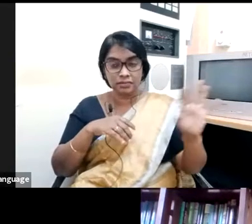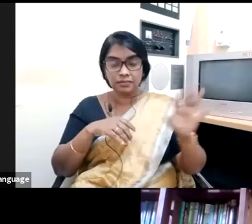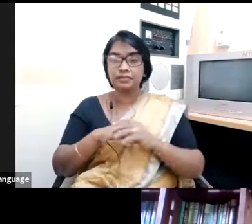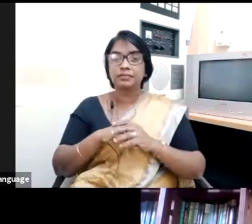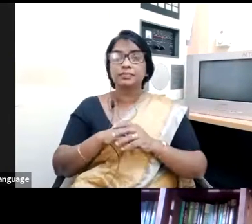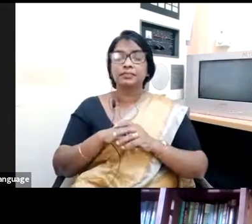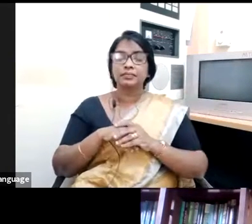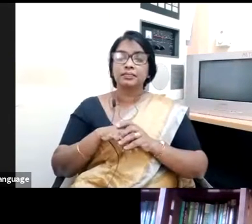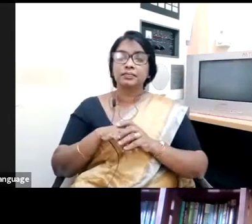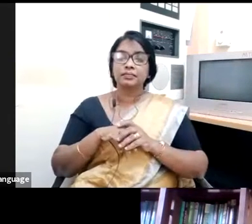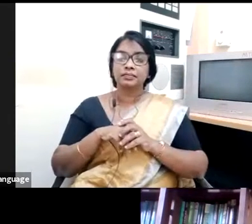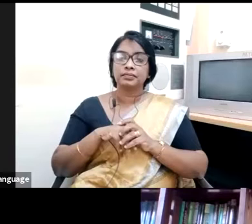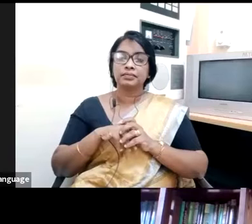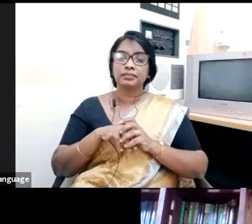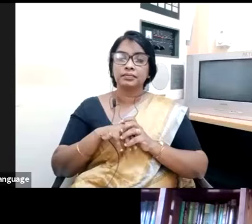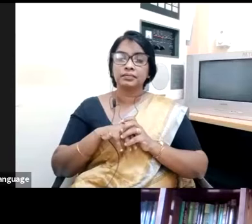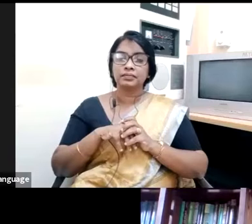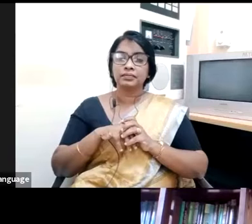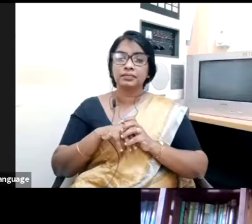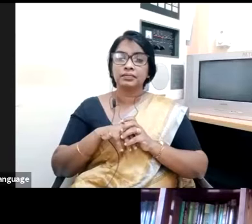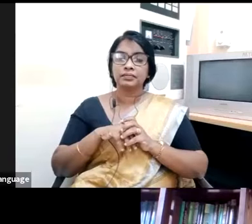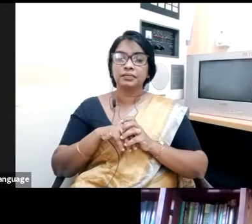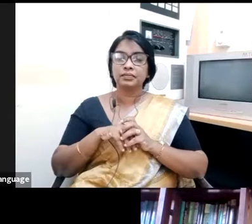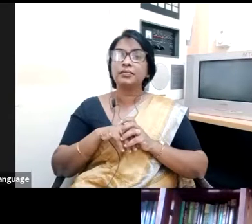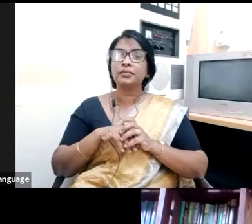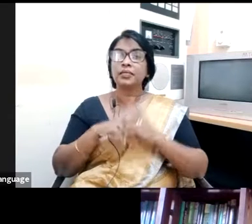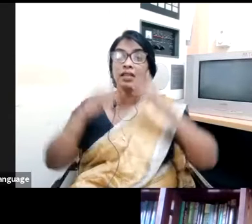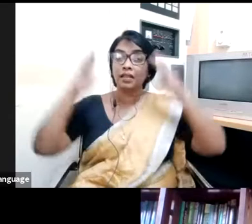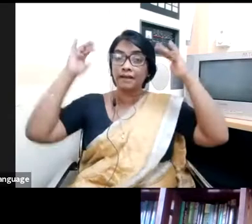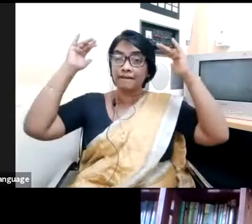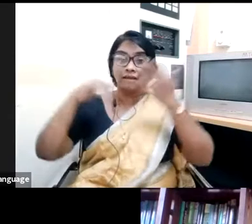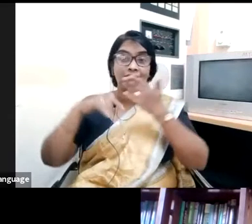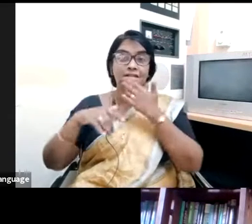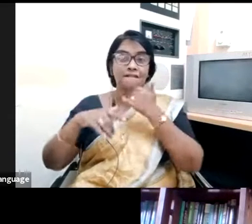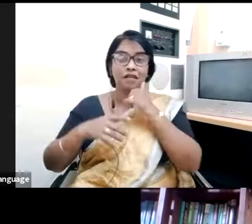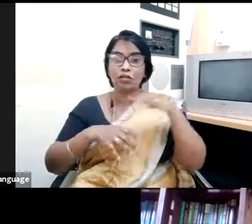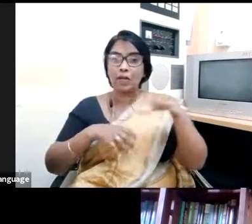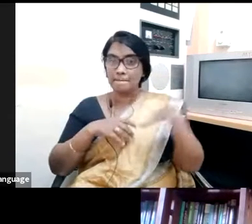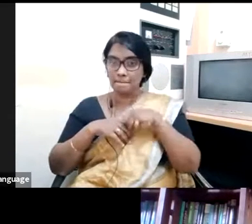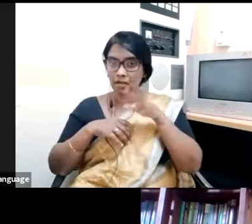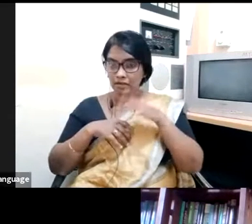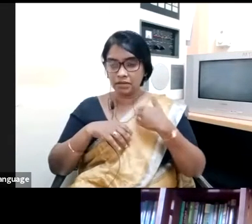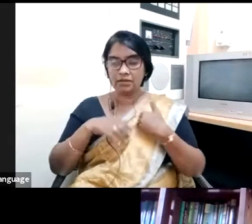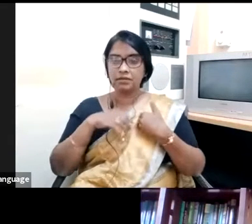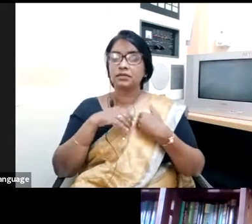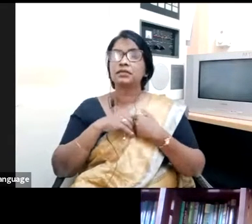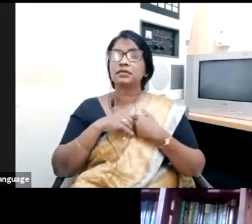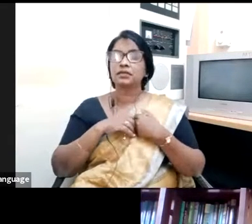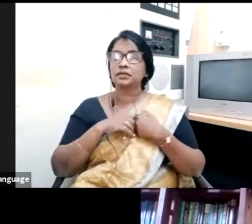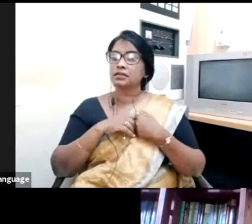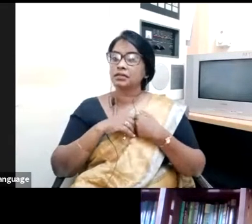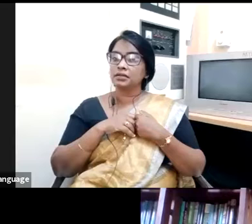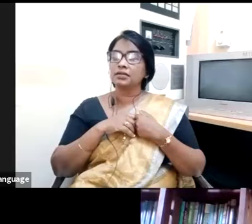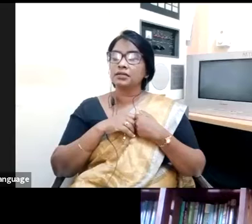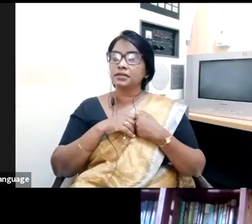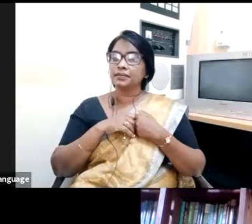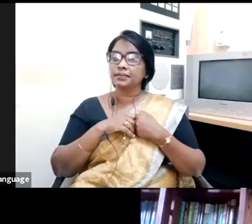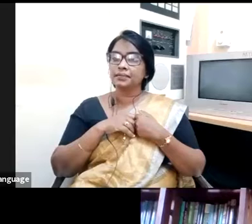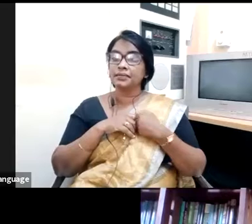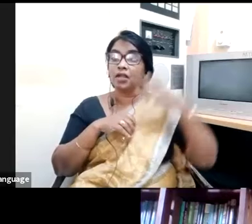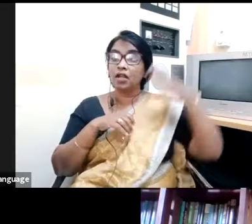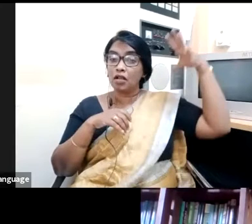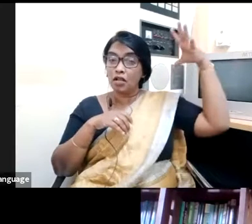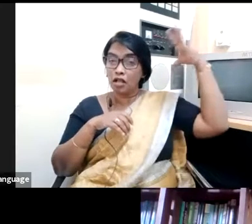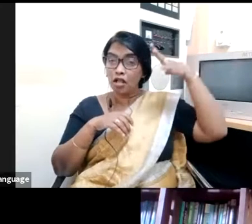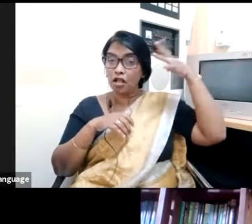rainwater, and we also generate renewable energy within the company. Our